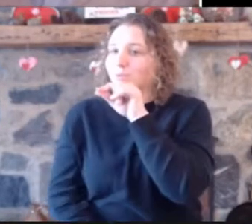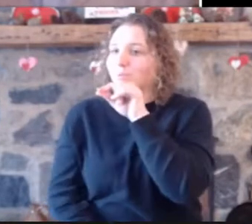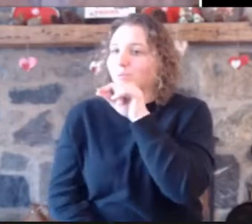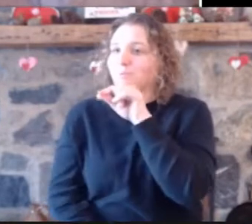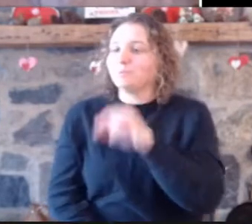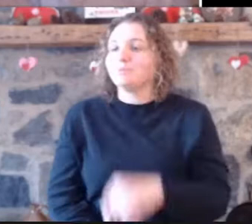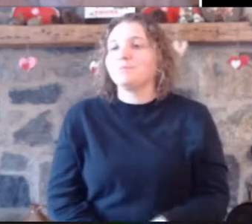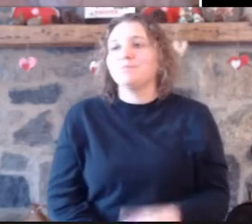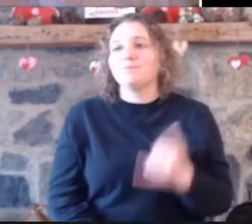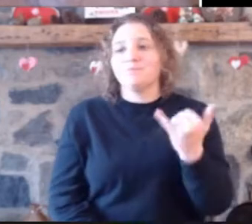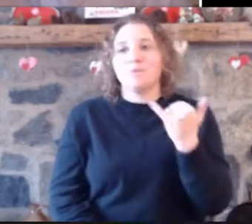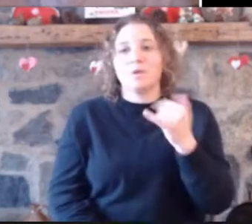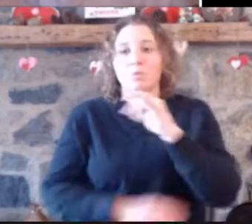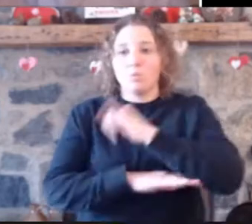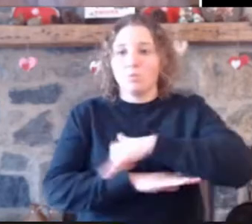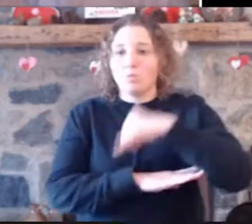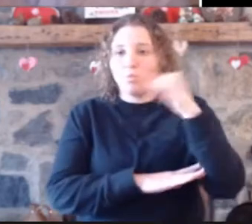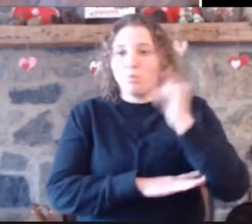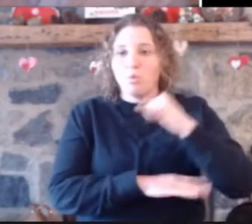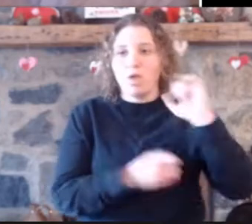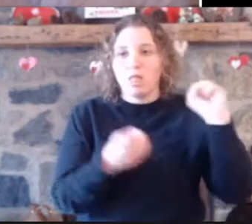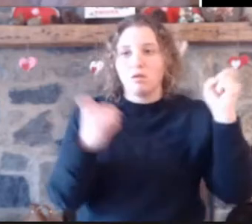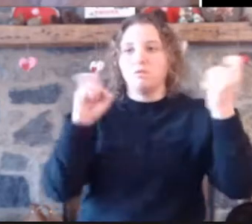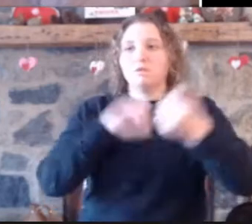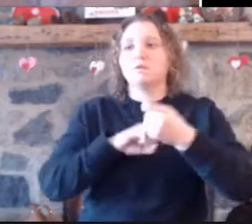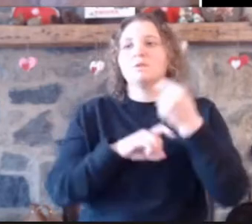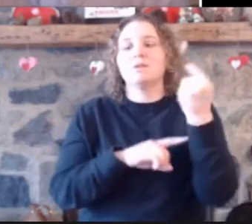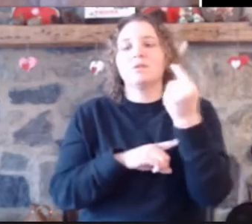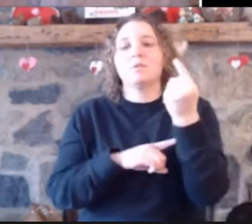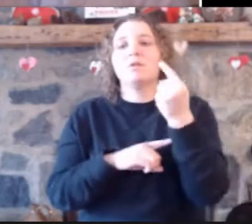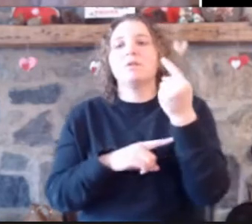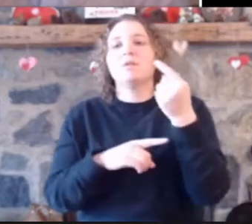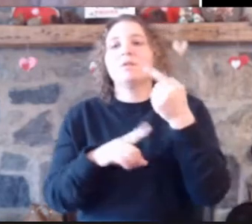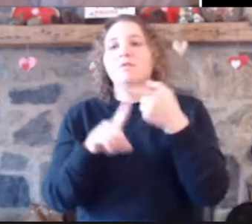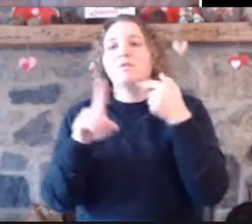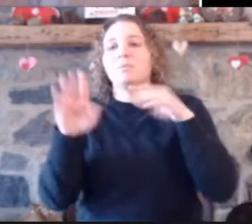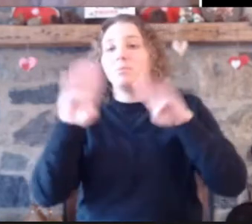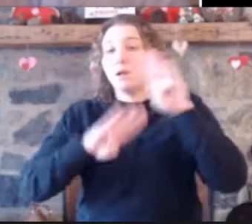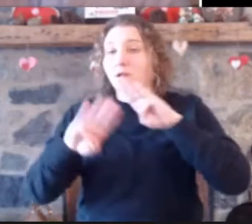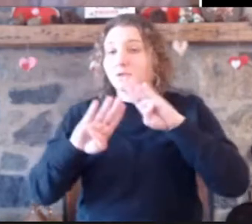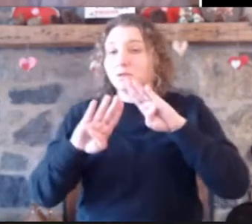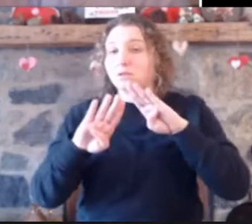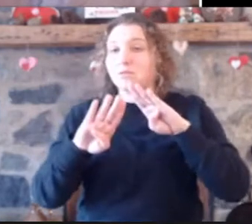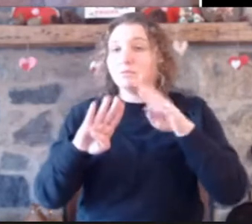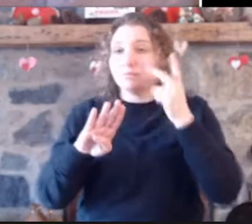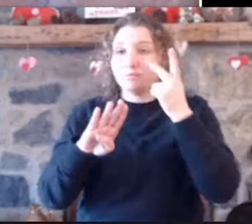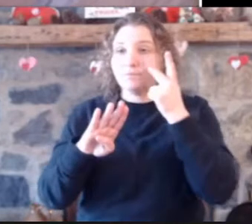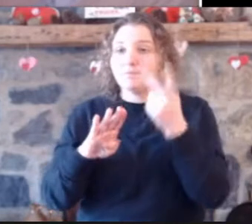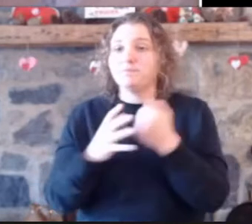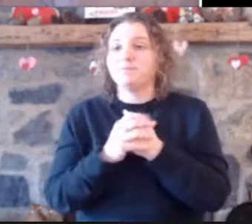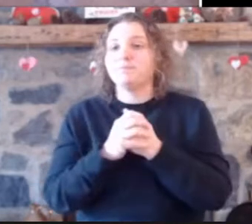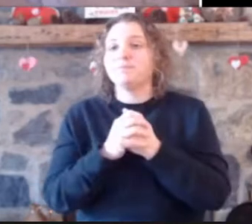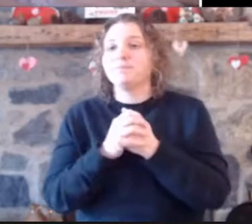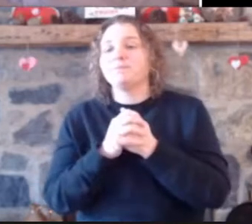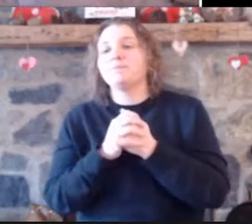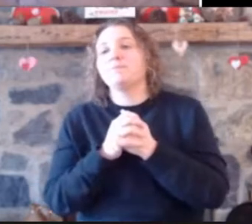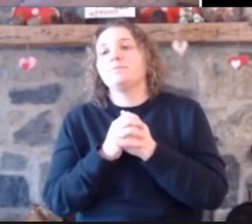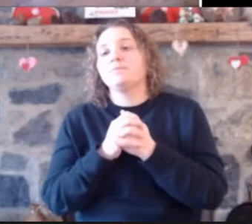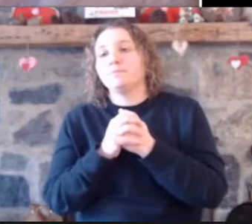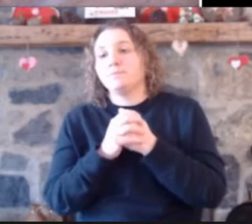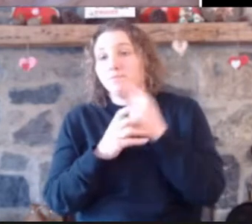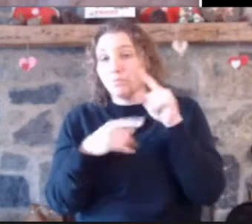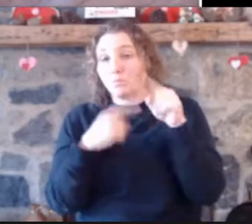So whale evolution. This is another one from Biology, Visualizing Life, from Holt, Reinhardt, and Winston. You probably touched at least one of their textbooks through